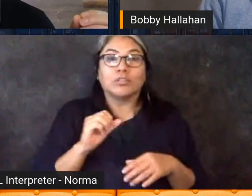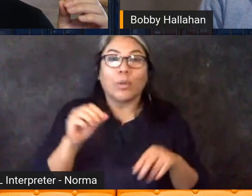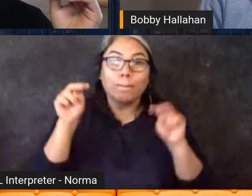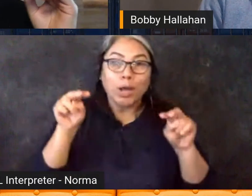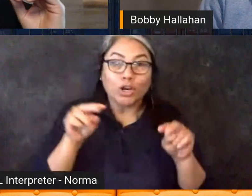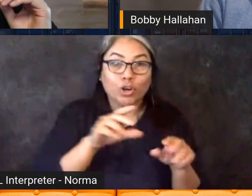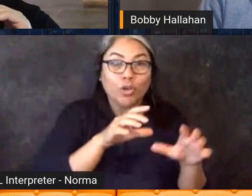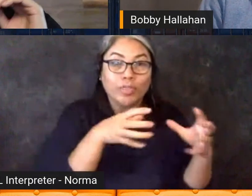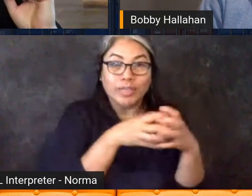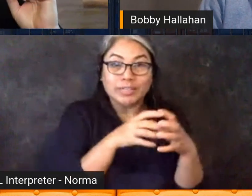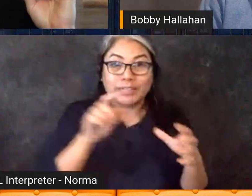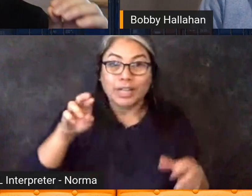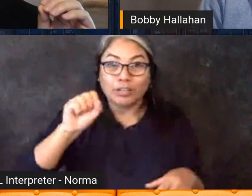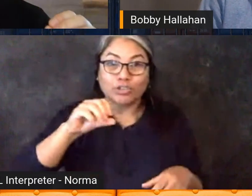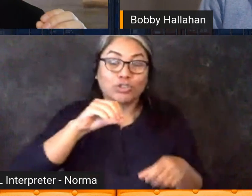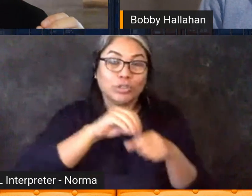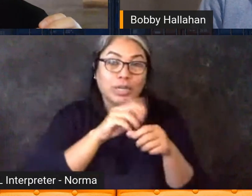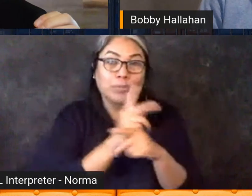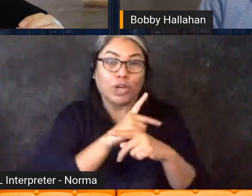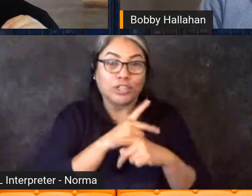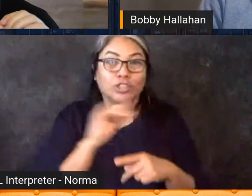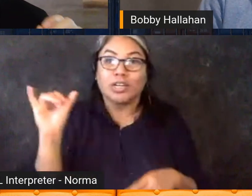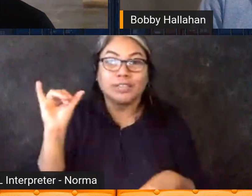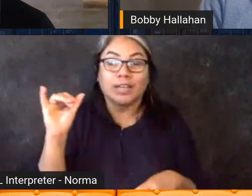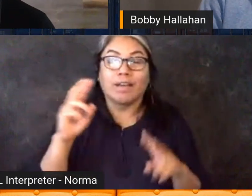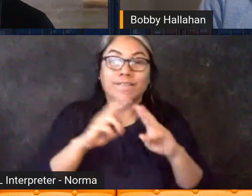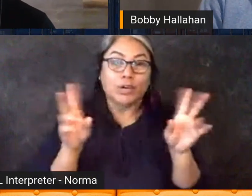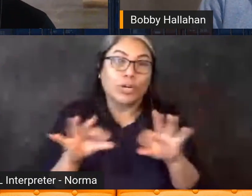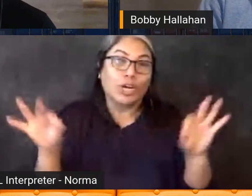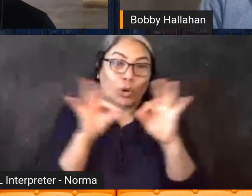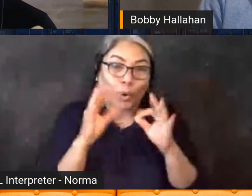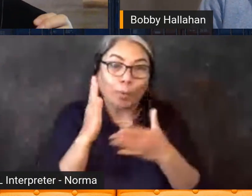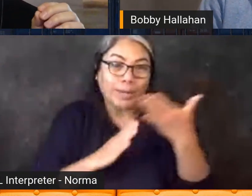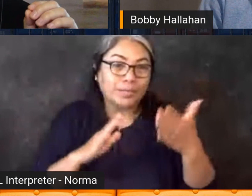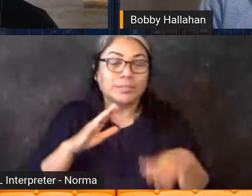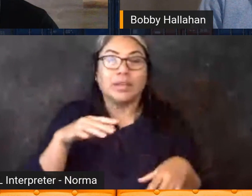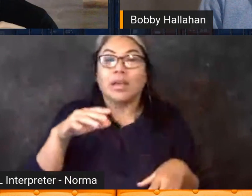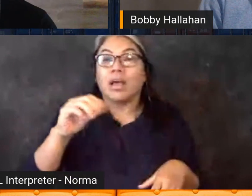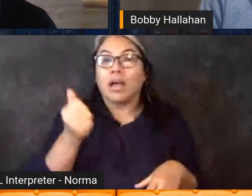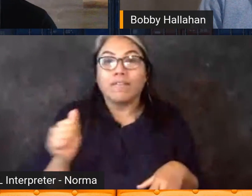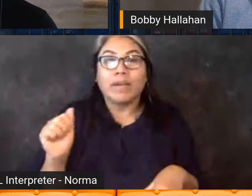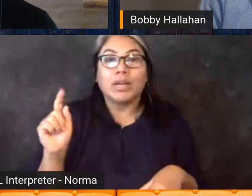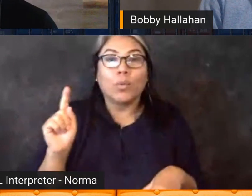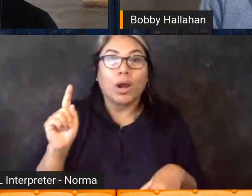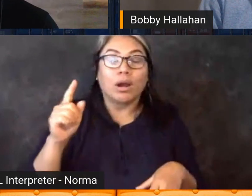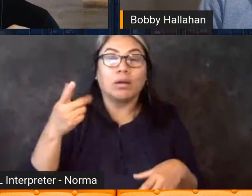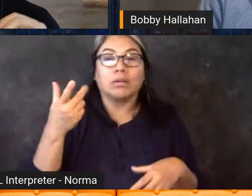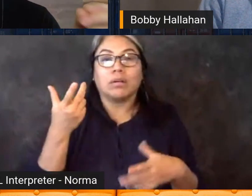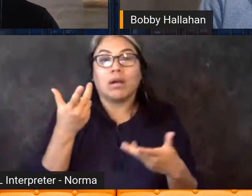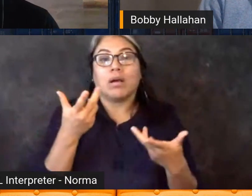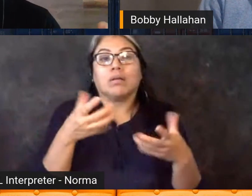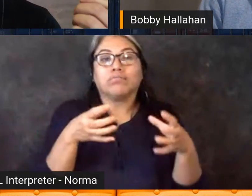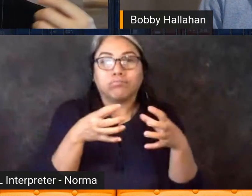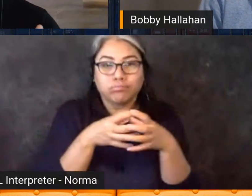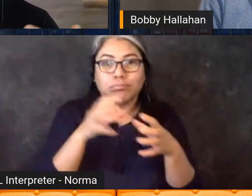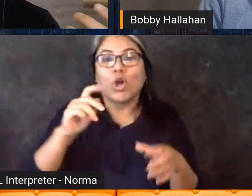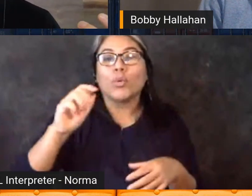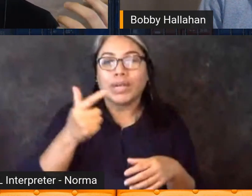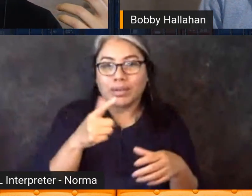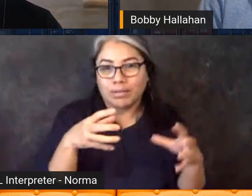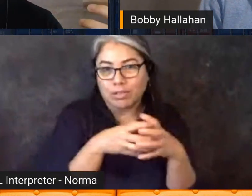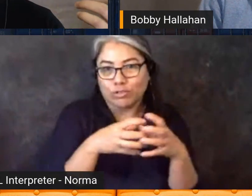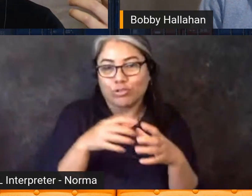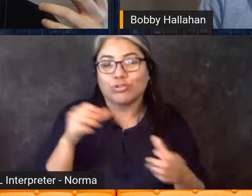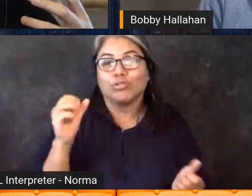is a very critical piece of any workload in cluster, and that's why I'm really excited to see what you've been working on and how this